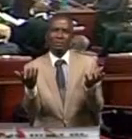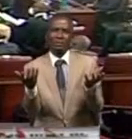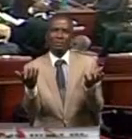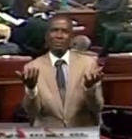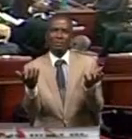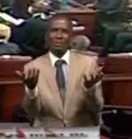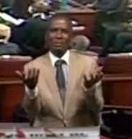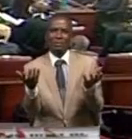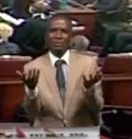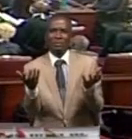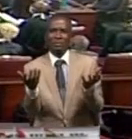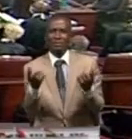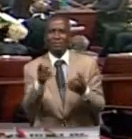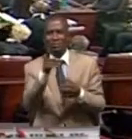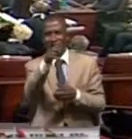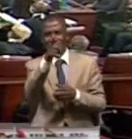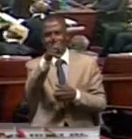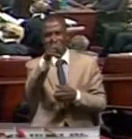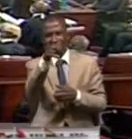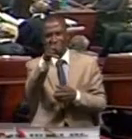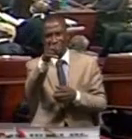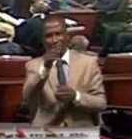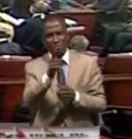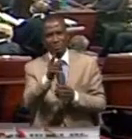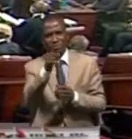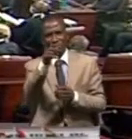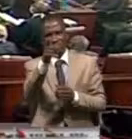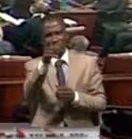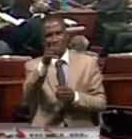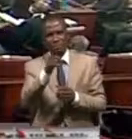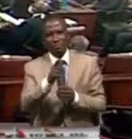My learned friend has it. I'm sorry.